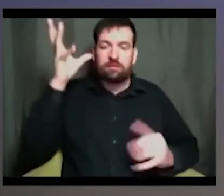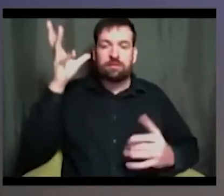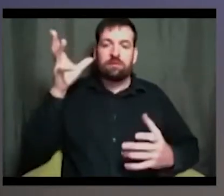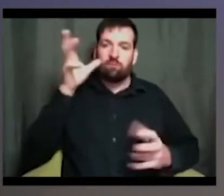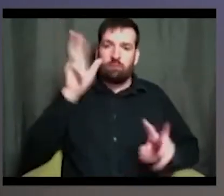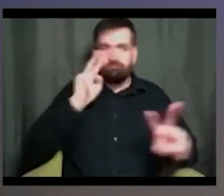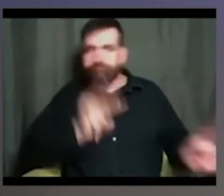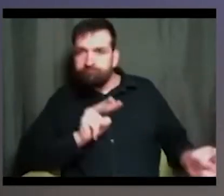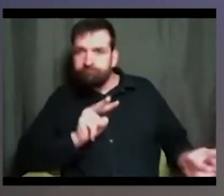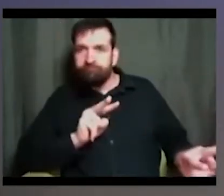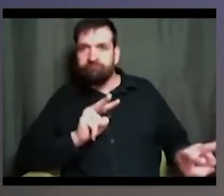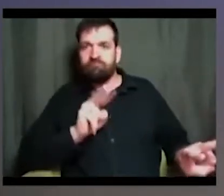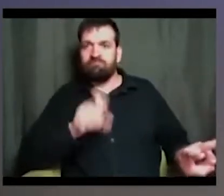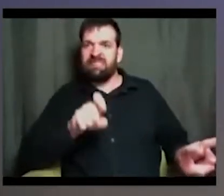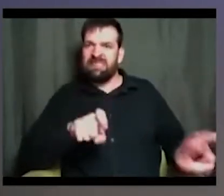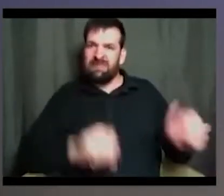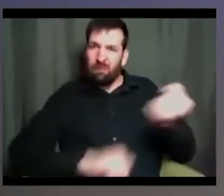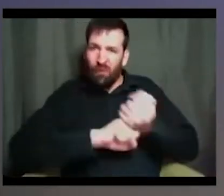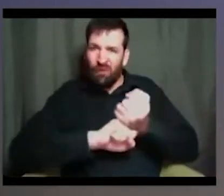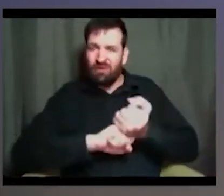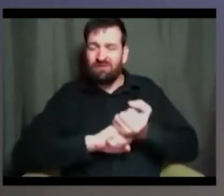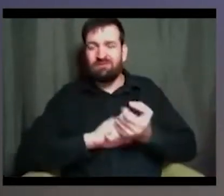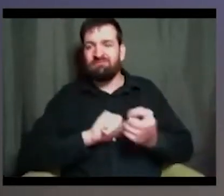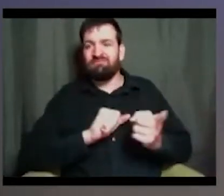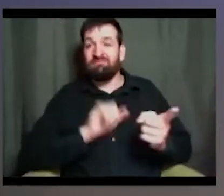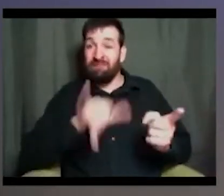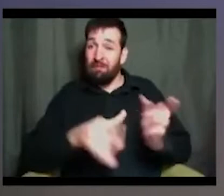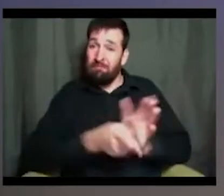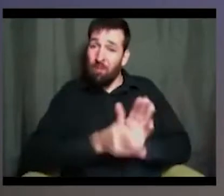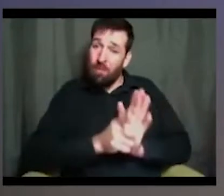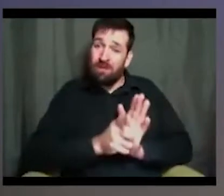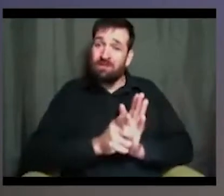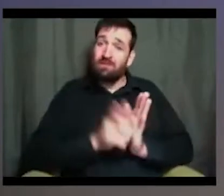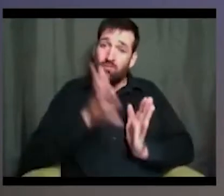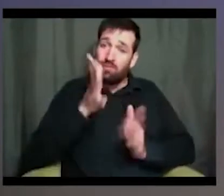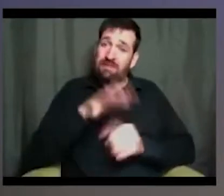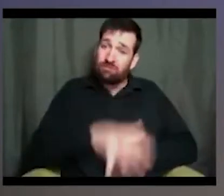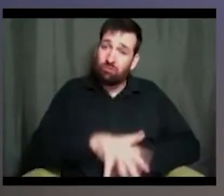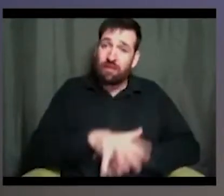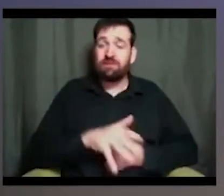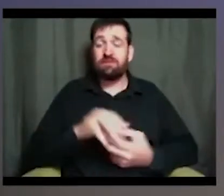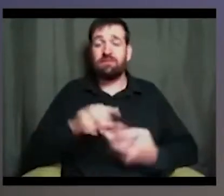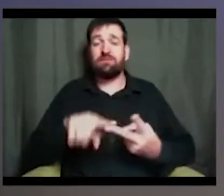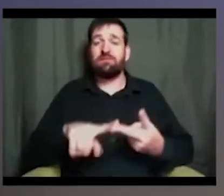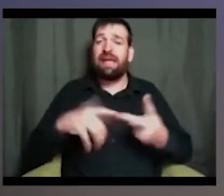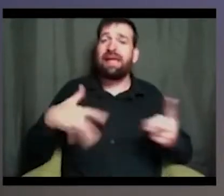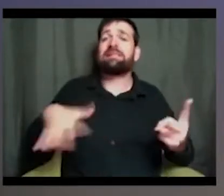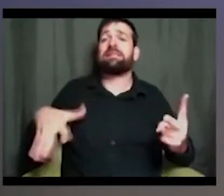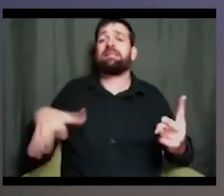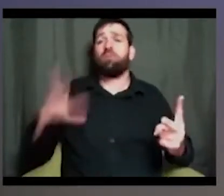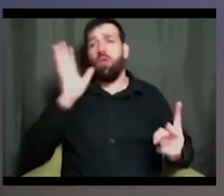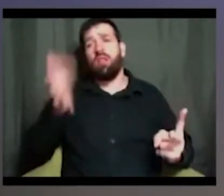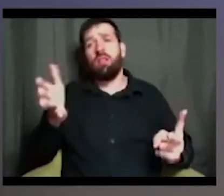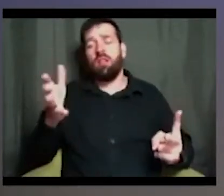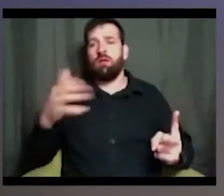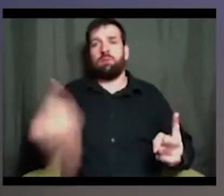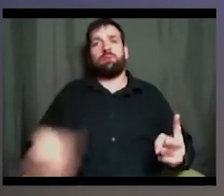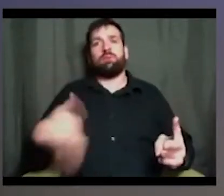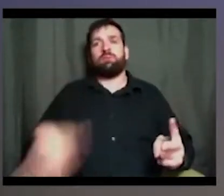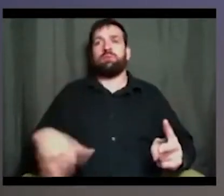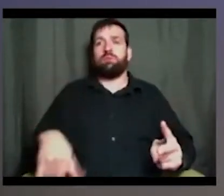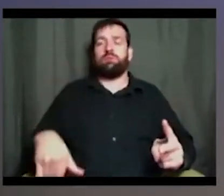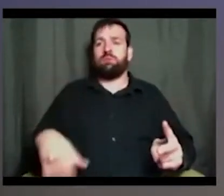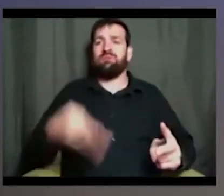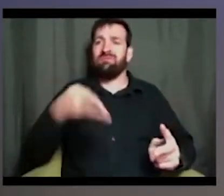that rock when they're in that moment where there's going to be some stress and anxiousness. God bless all the people who are willing to help,